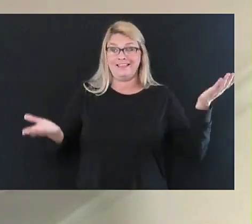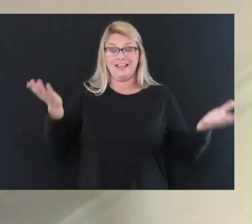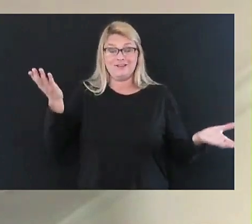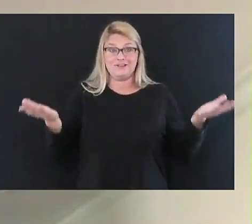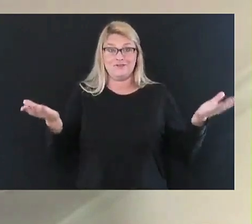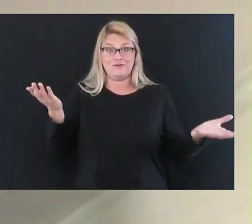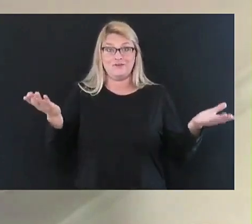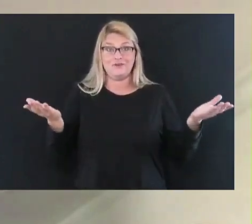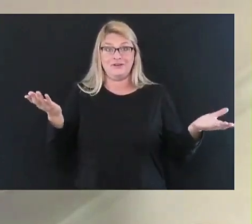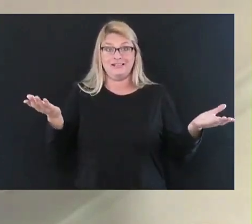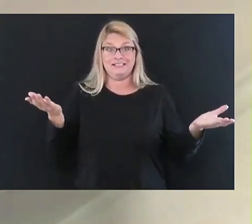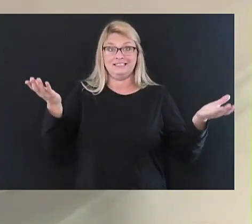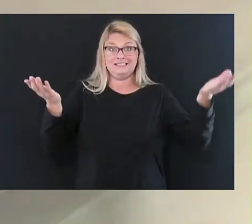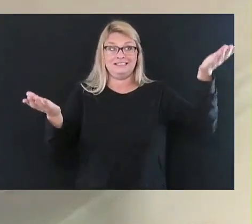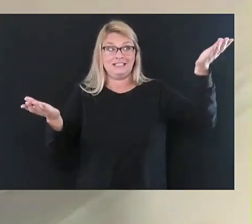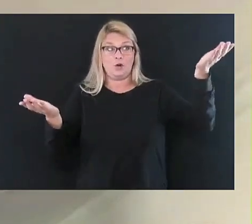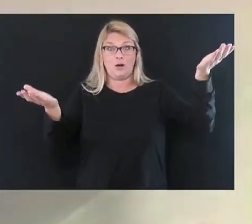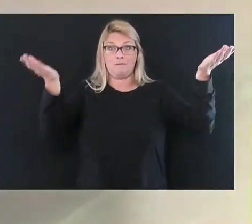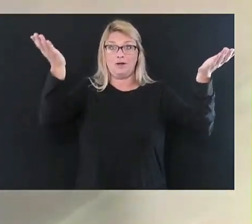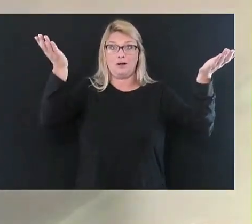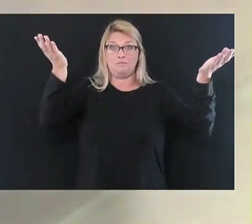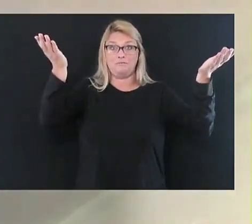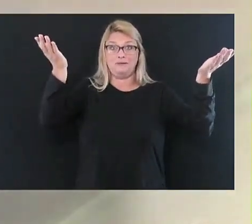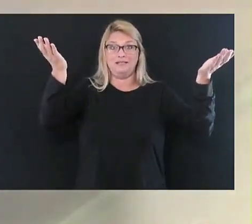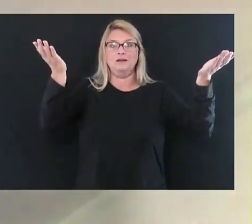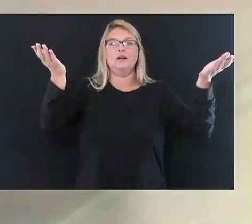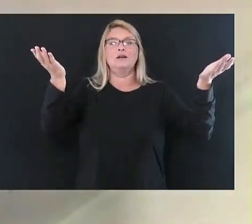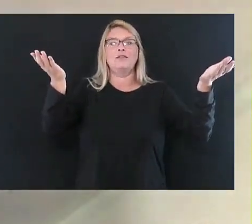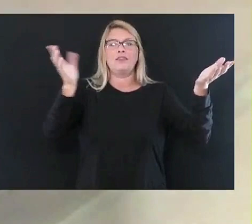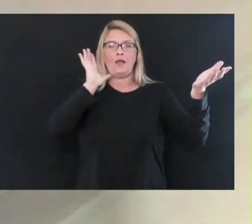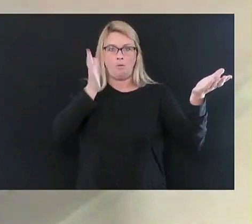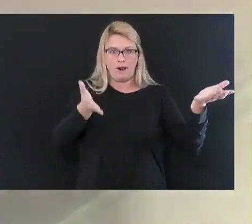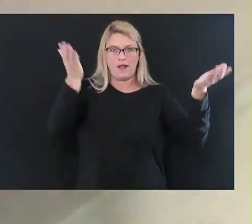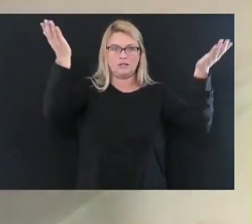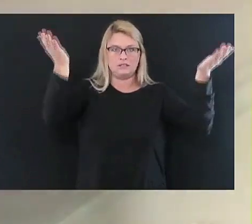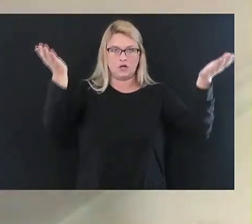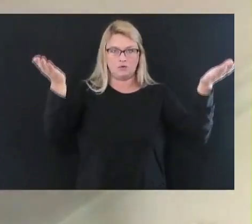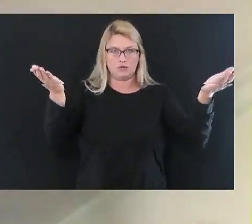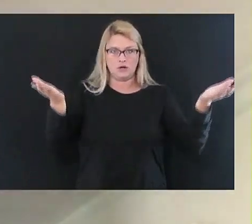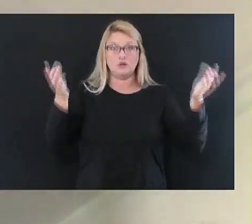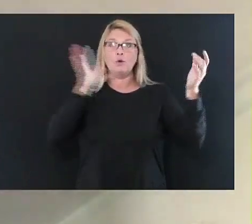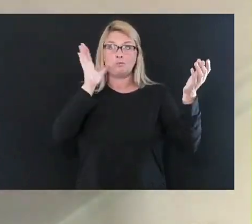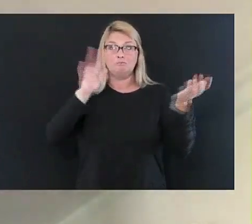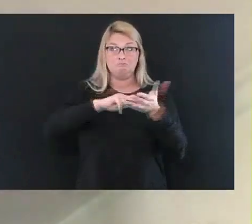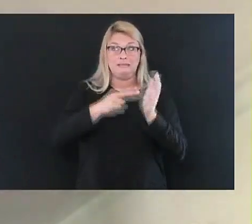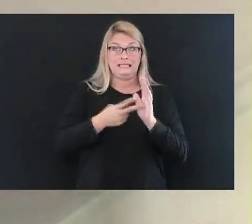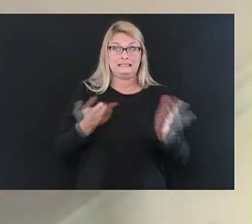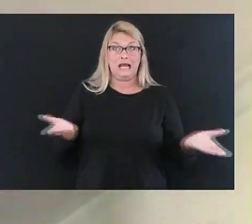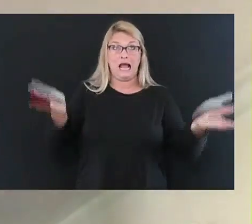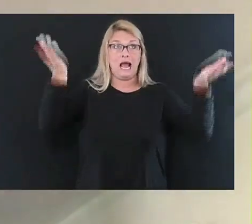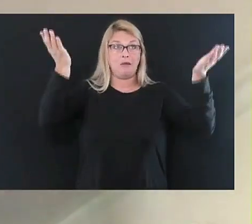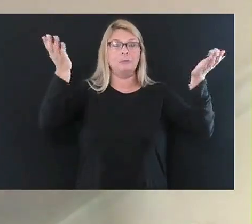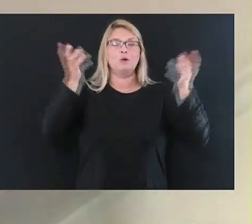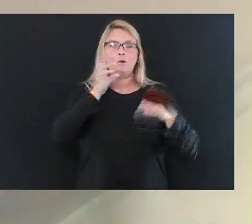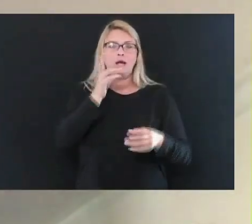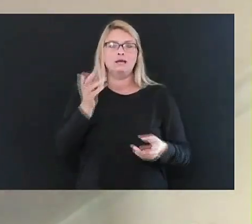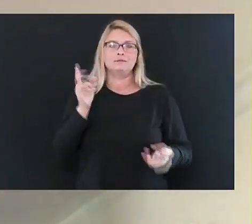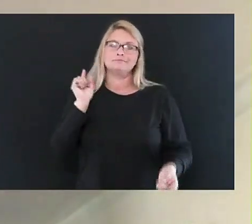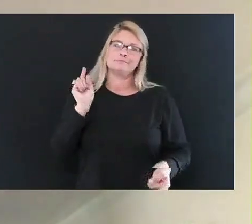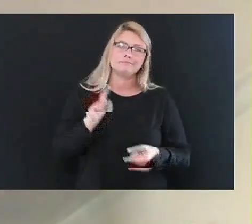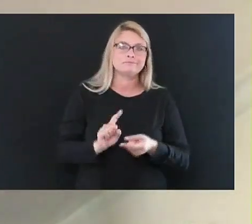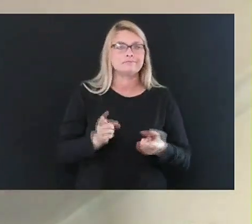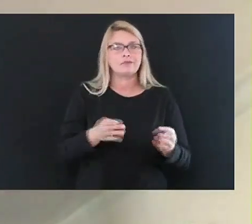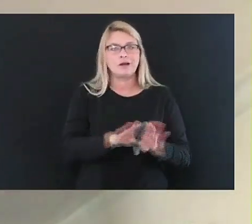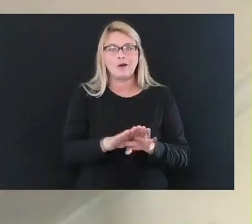go up, then we start to reduce those openings in schools and sports and nursing homes and perhaps